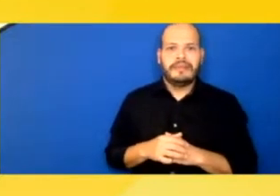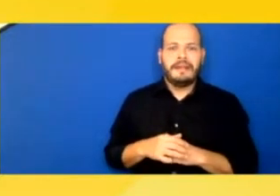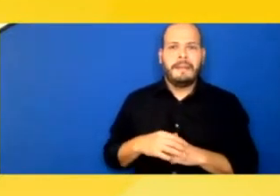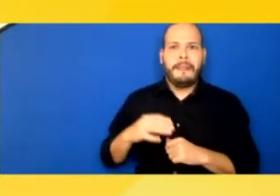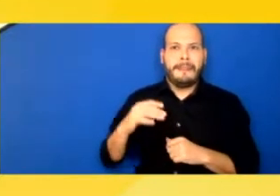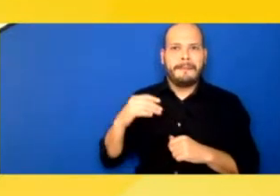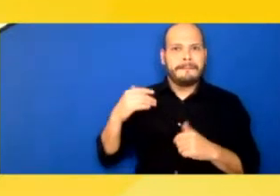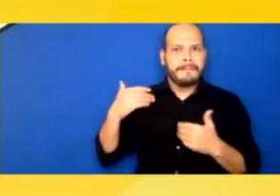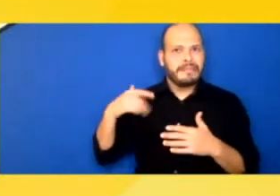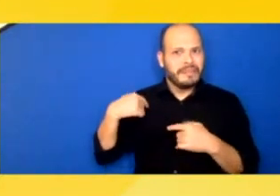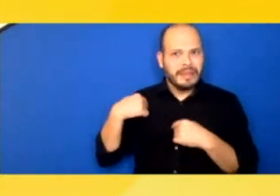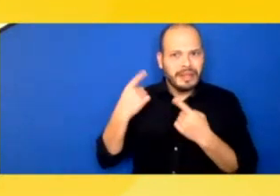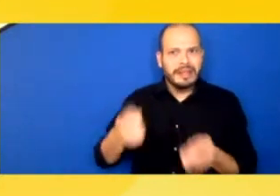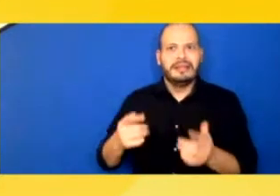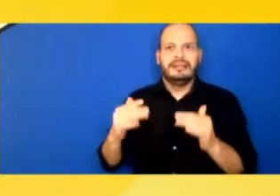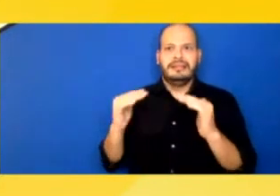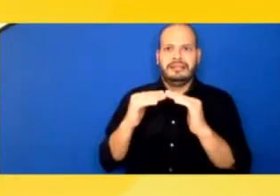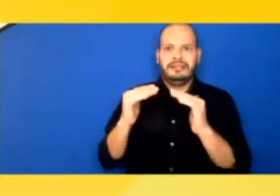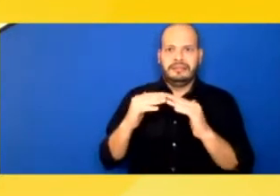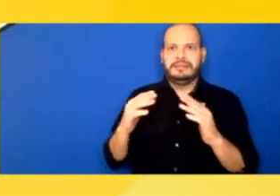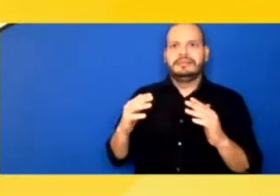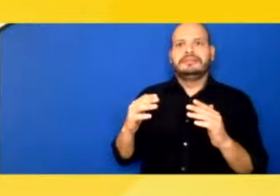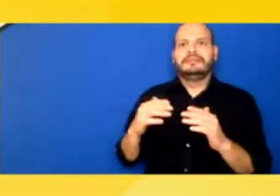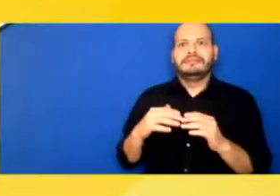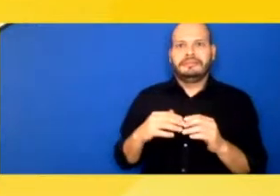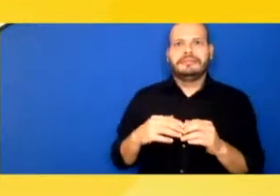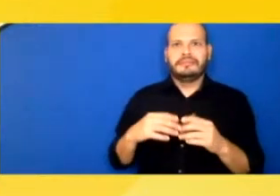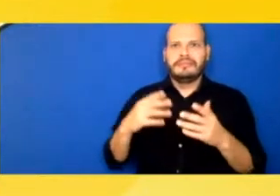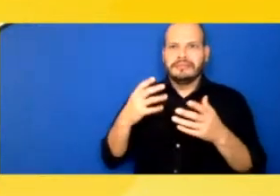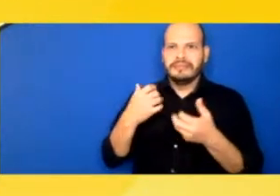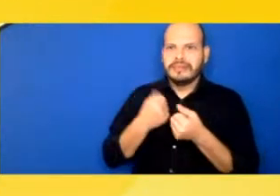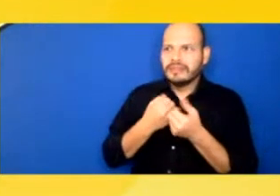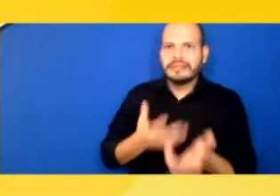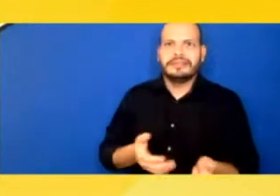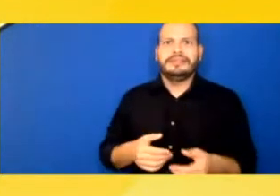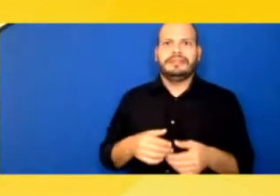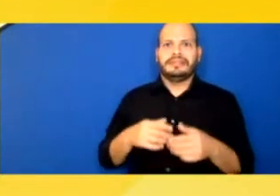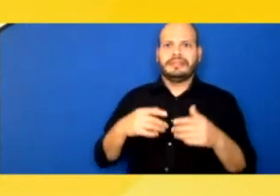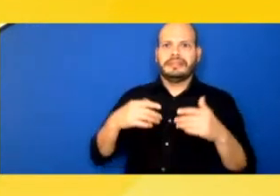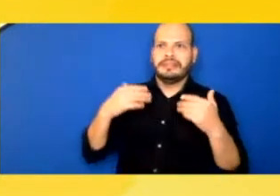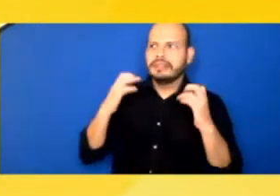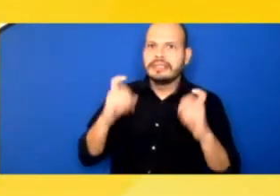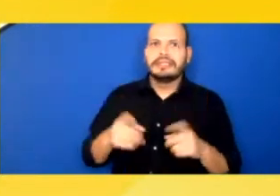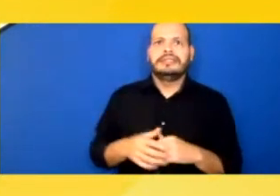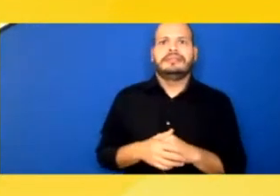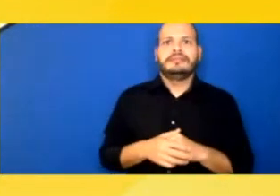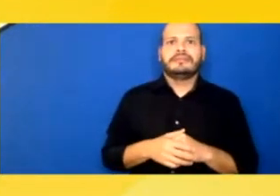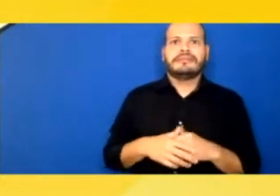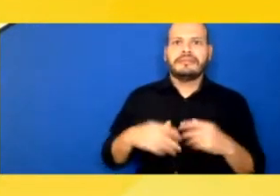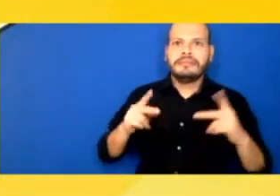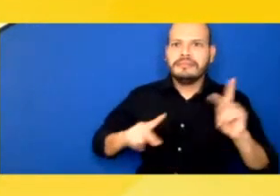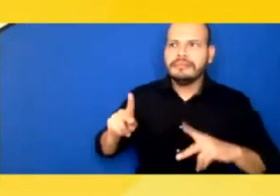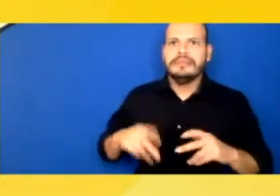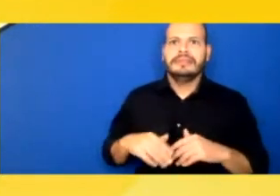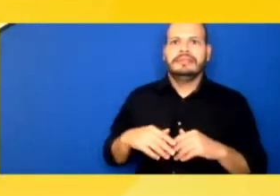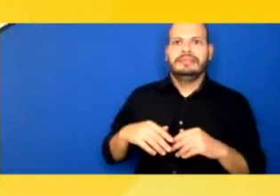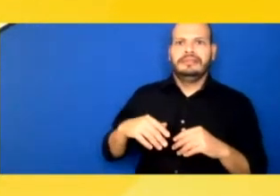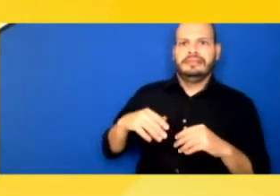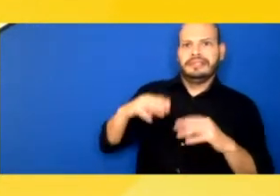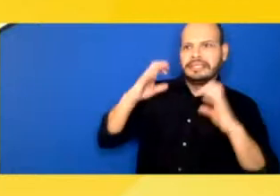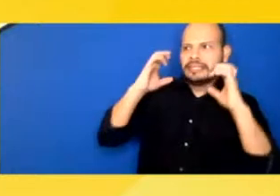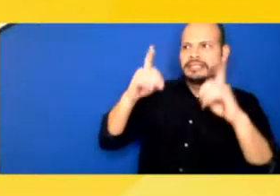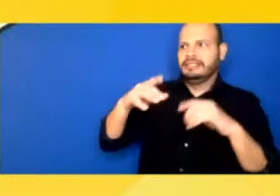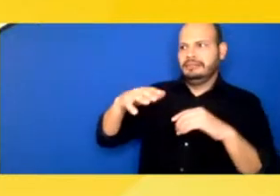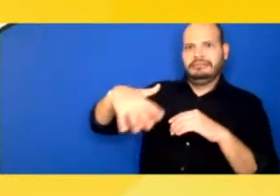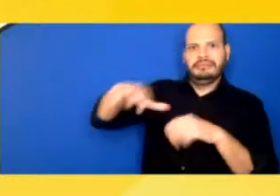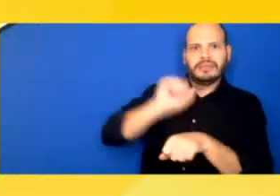poor education. When you get a poor education, you can only work in a poor paying job. And then that poor paying job enables you to live again in a